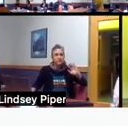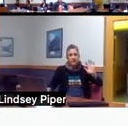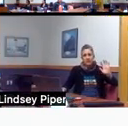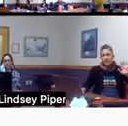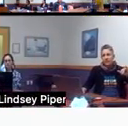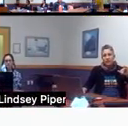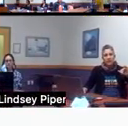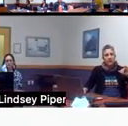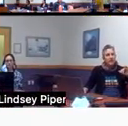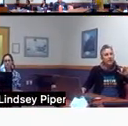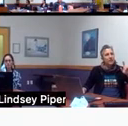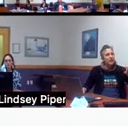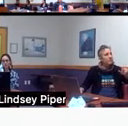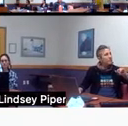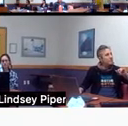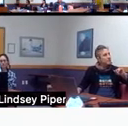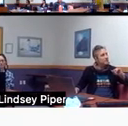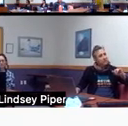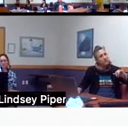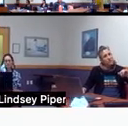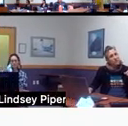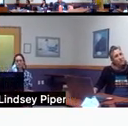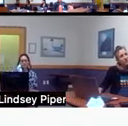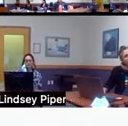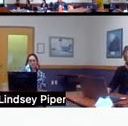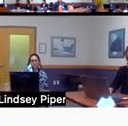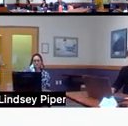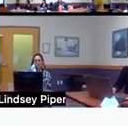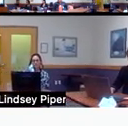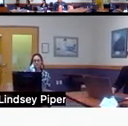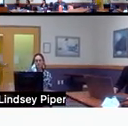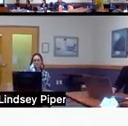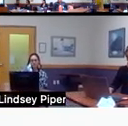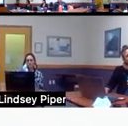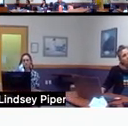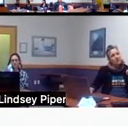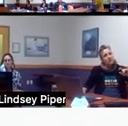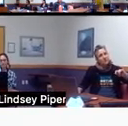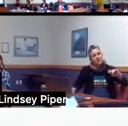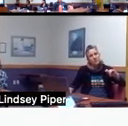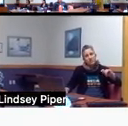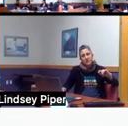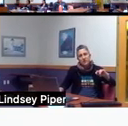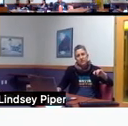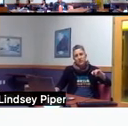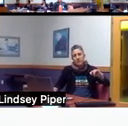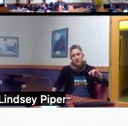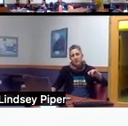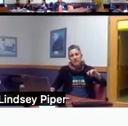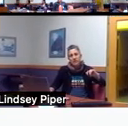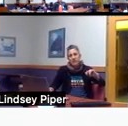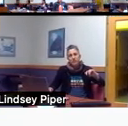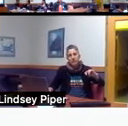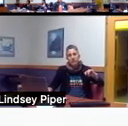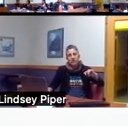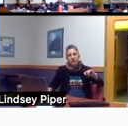stats of this, that, and the other thing. And them and the Society for Family Planning are really excellent resources in this movement to kind of keep us up